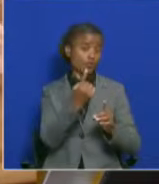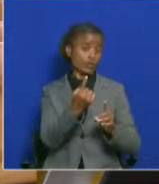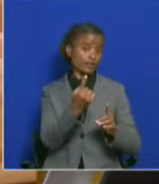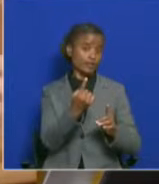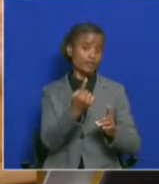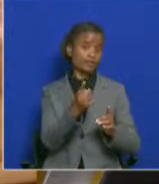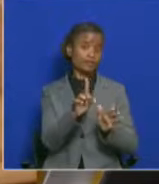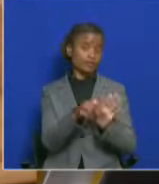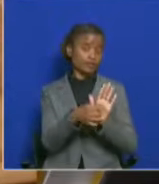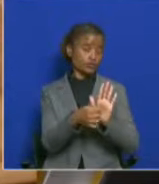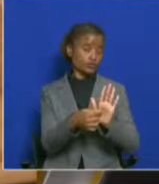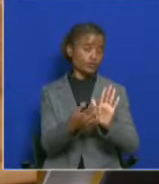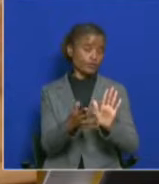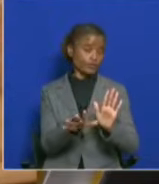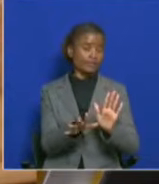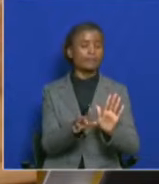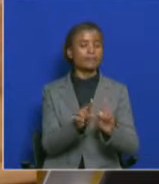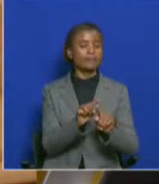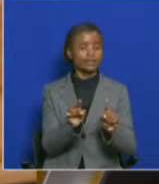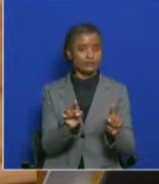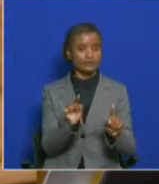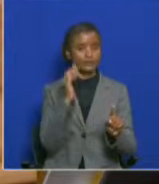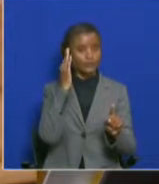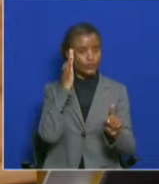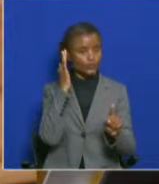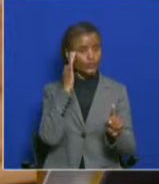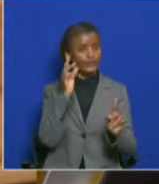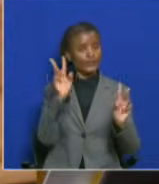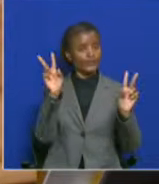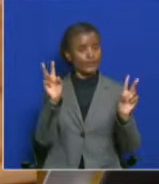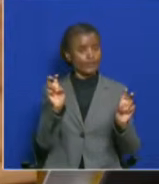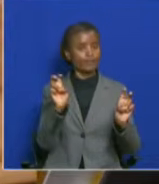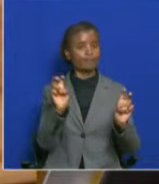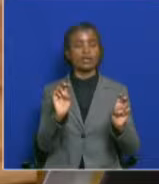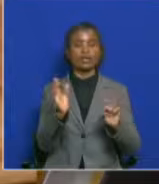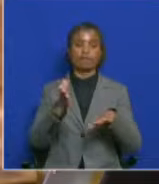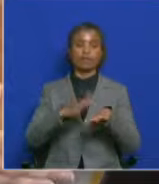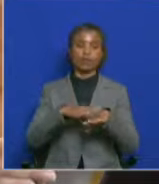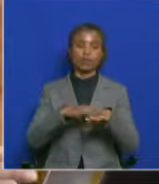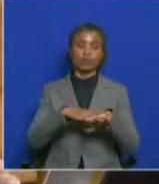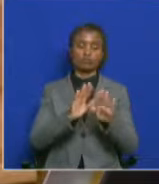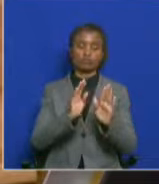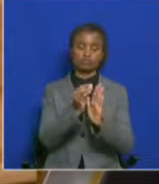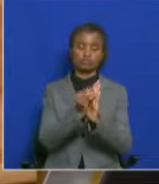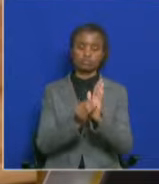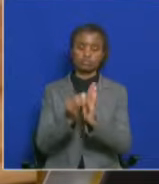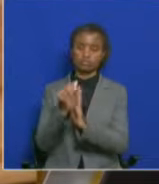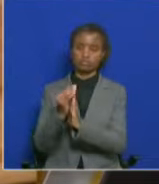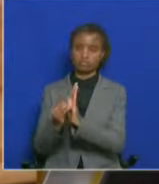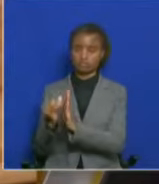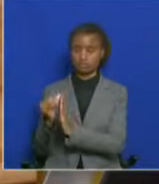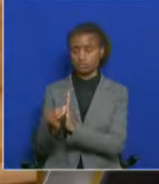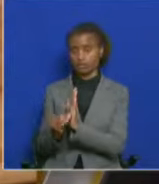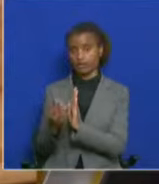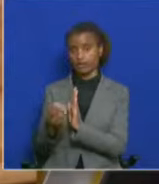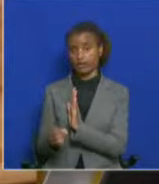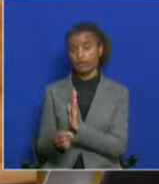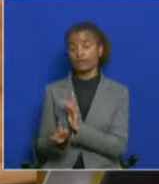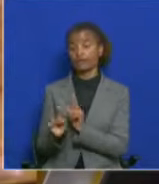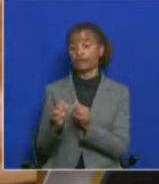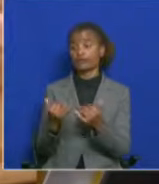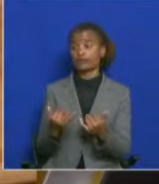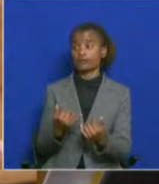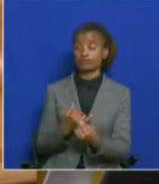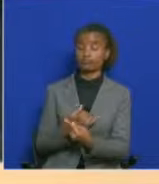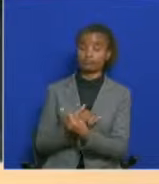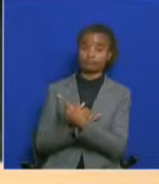more articles on that theme. And the colleague with whom General Khan is